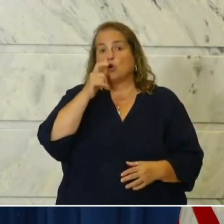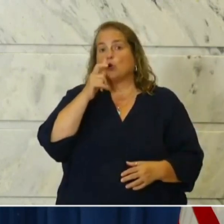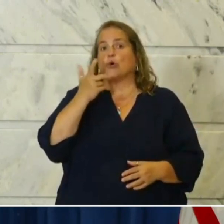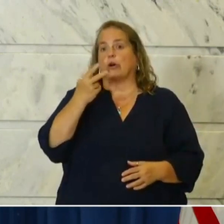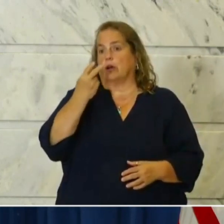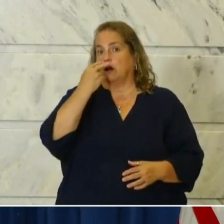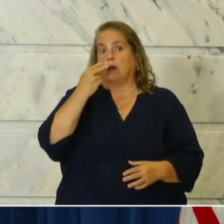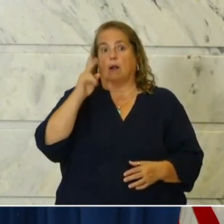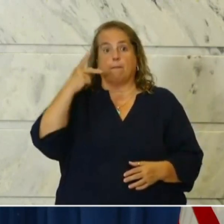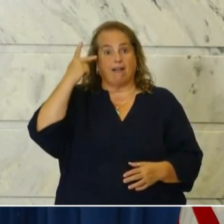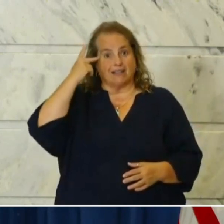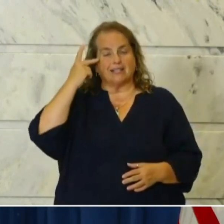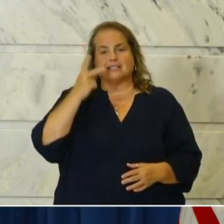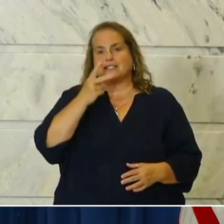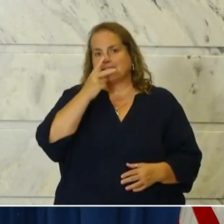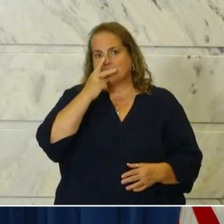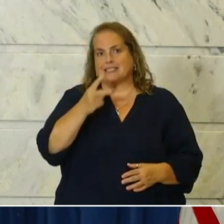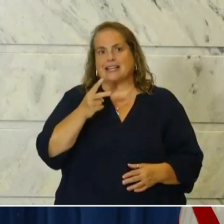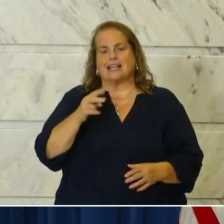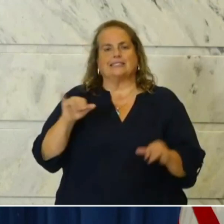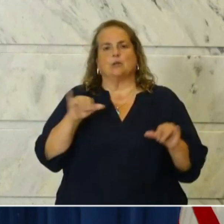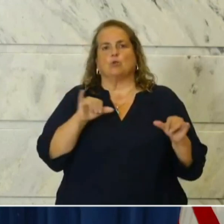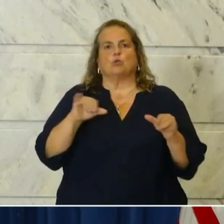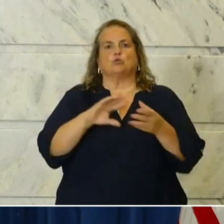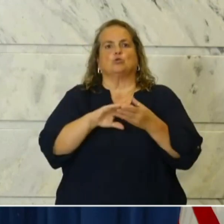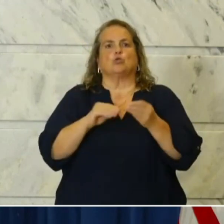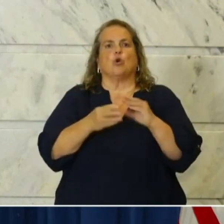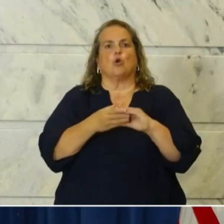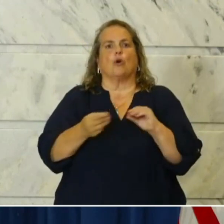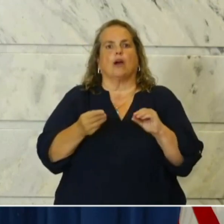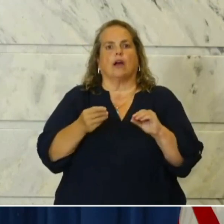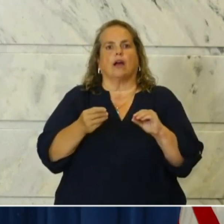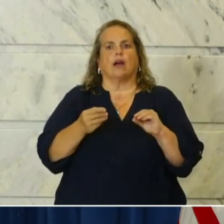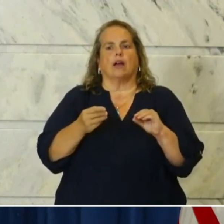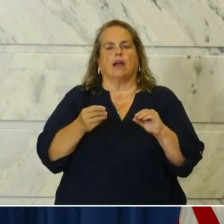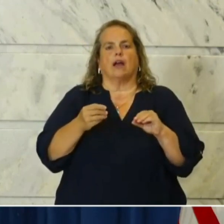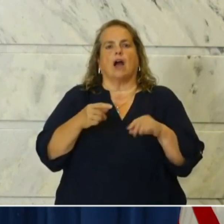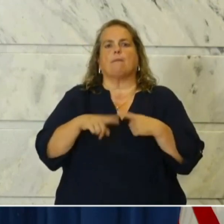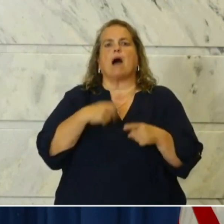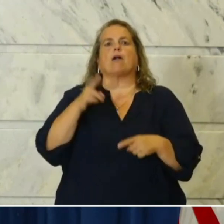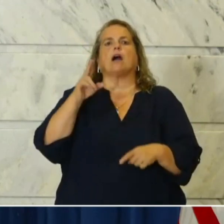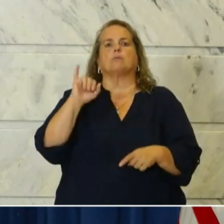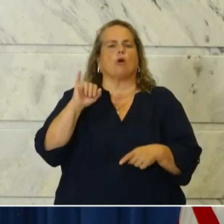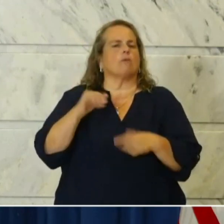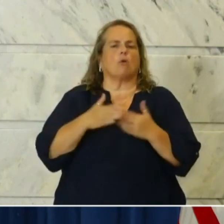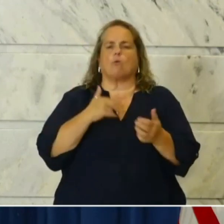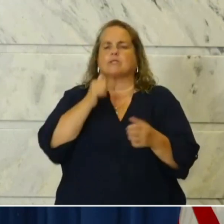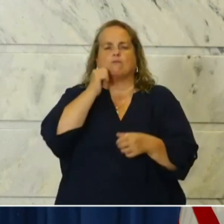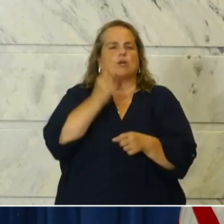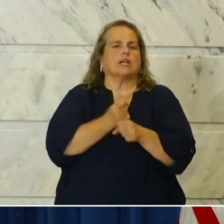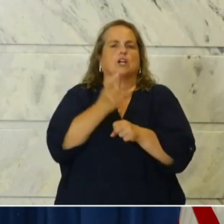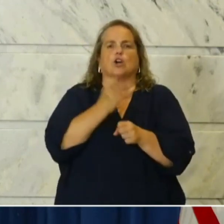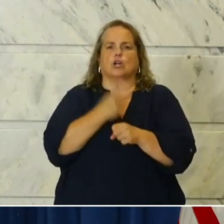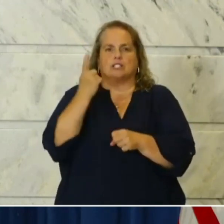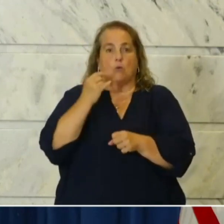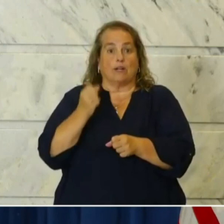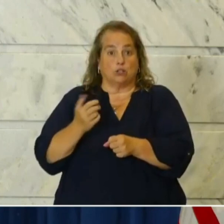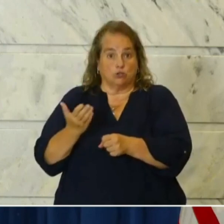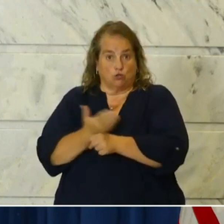watched see a similar story, though not in unemployment, just about every year, that somebody is